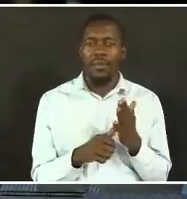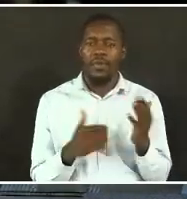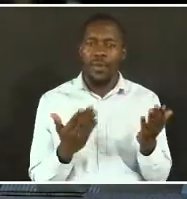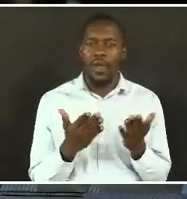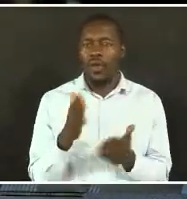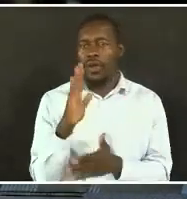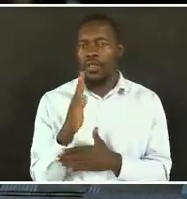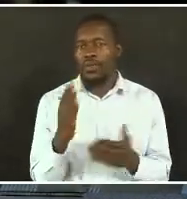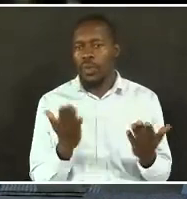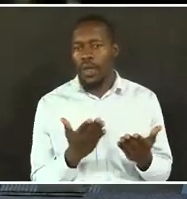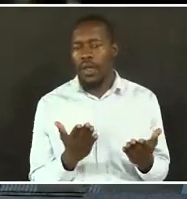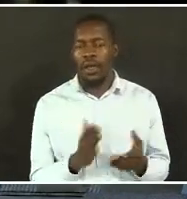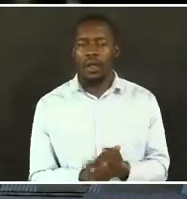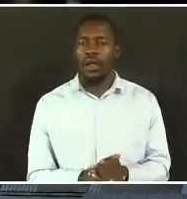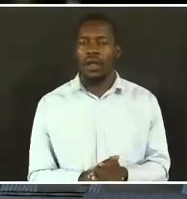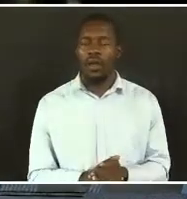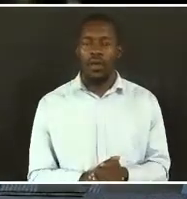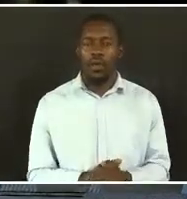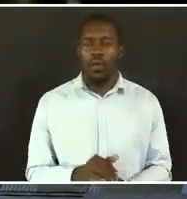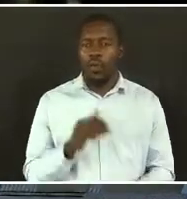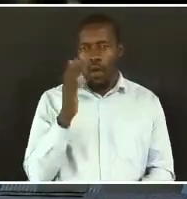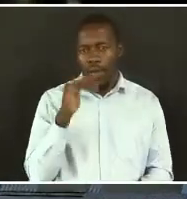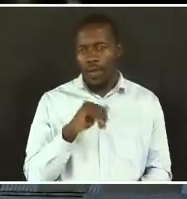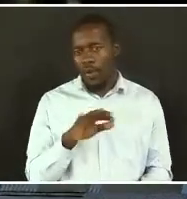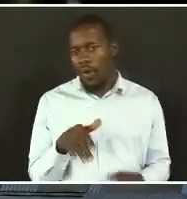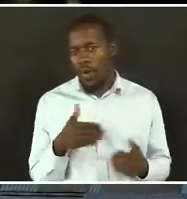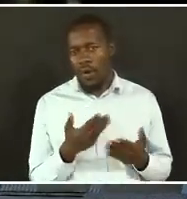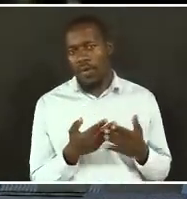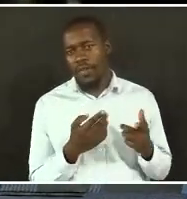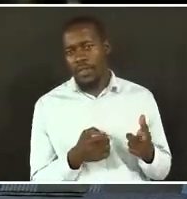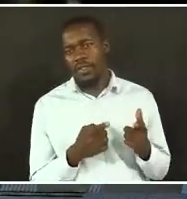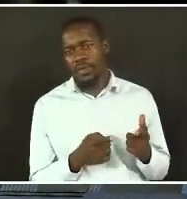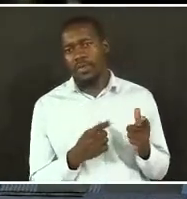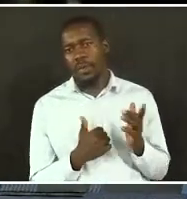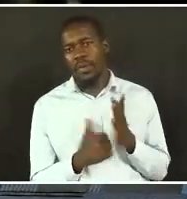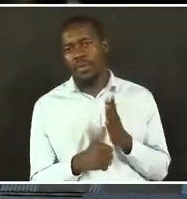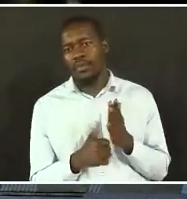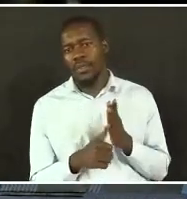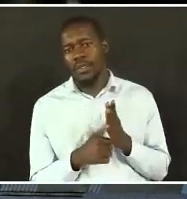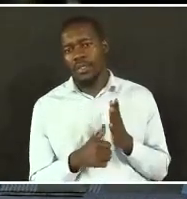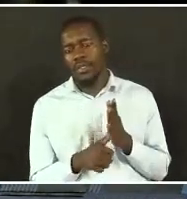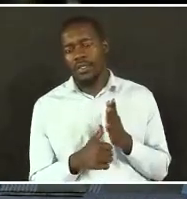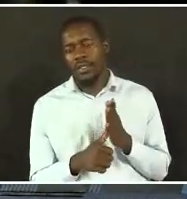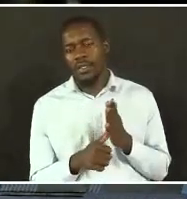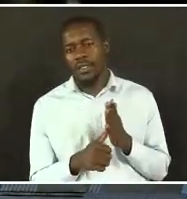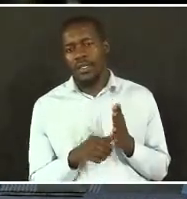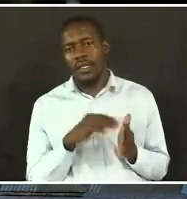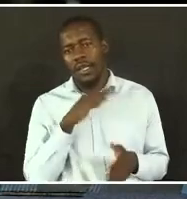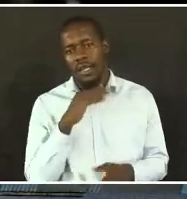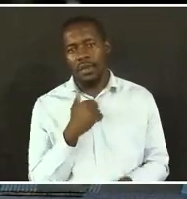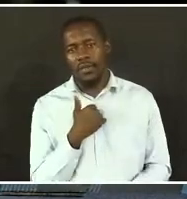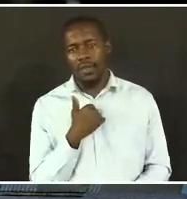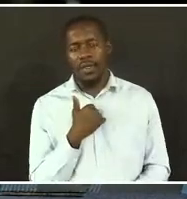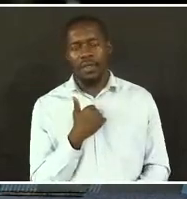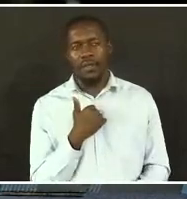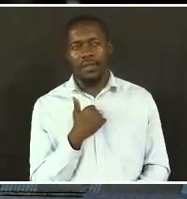where has God been? And why are you talking to me about God now when all this time I have been suffering, you know? So